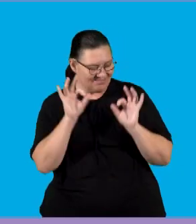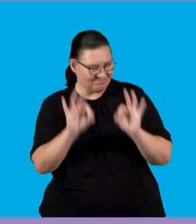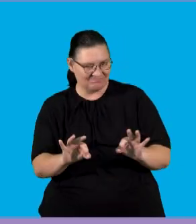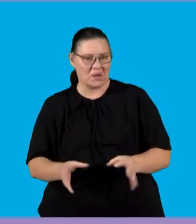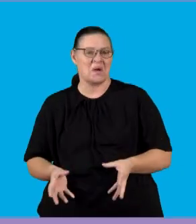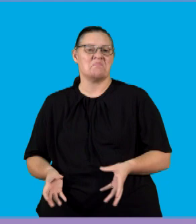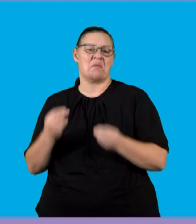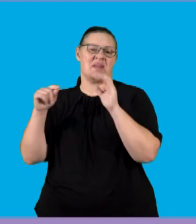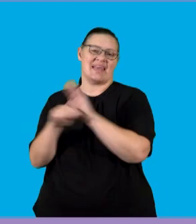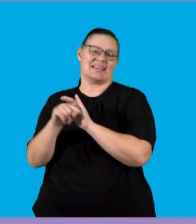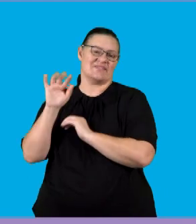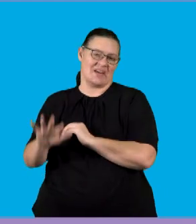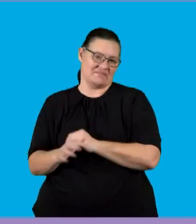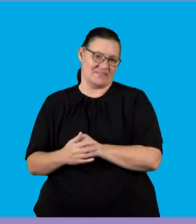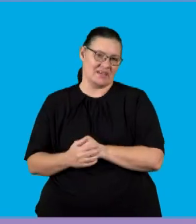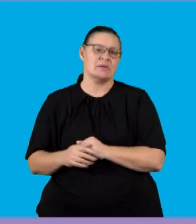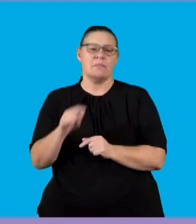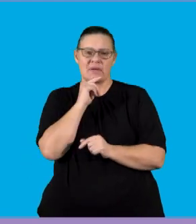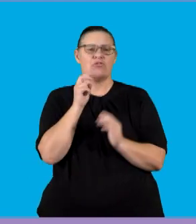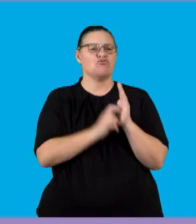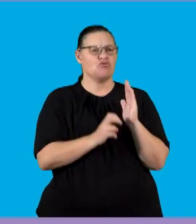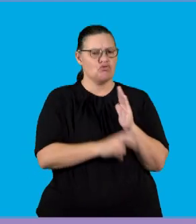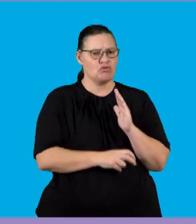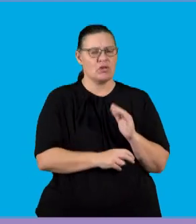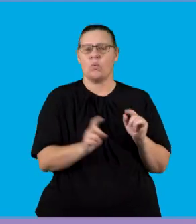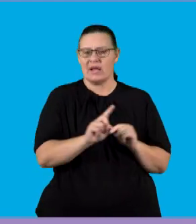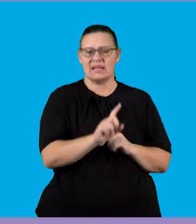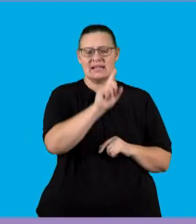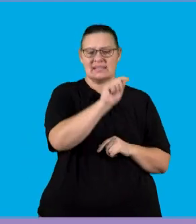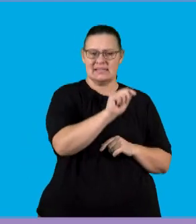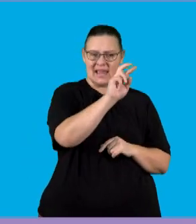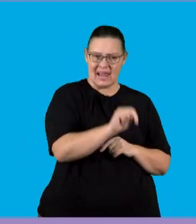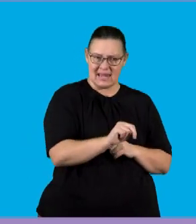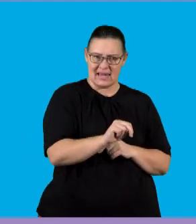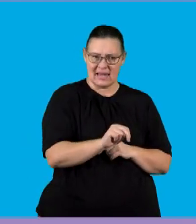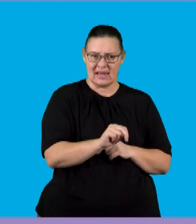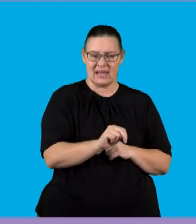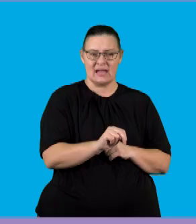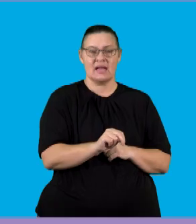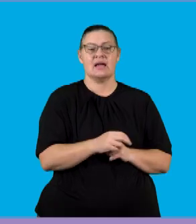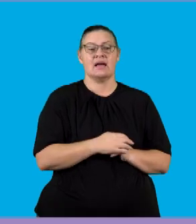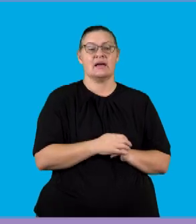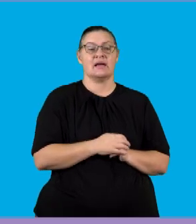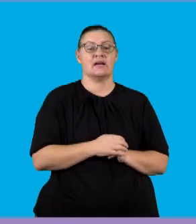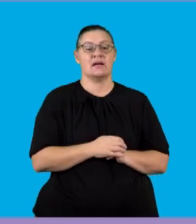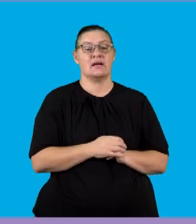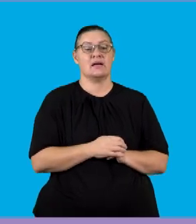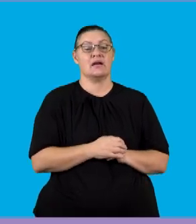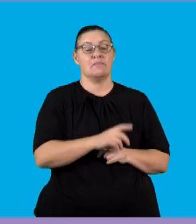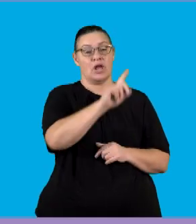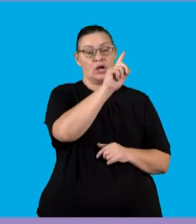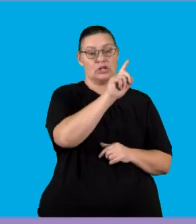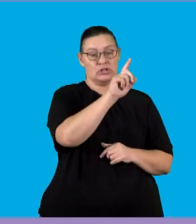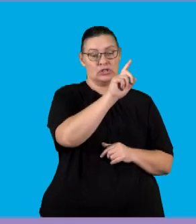can get to that -5. So that means that our rule here is going to be our constant difference, which is our